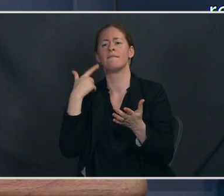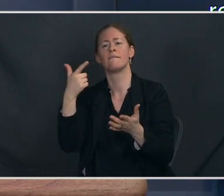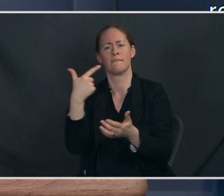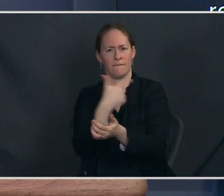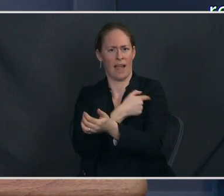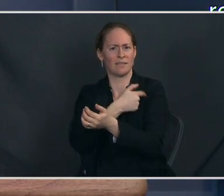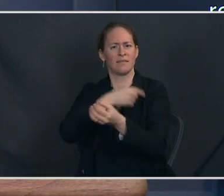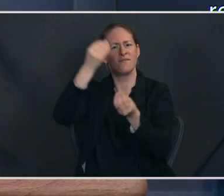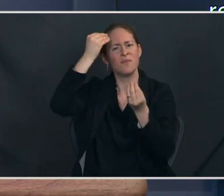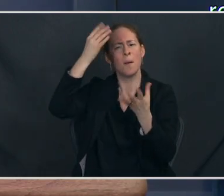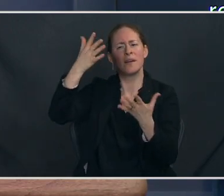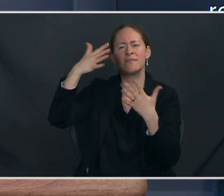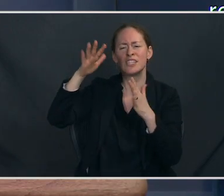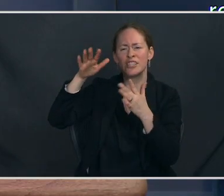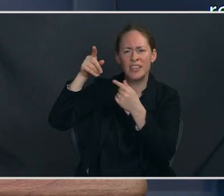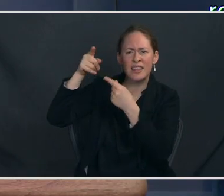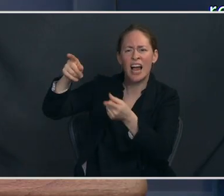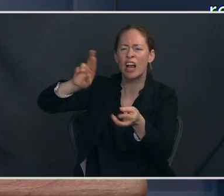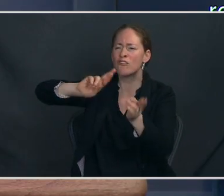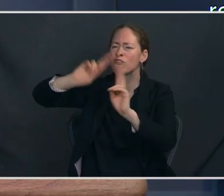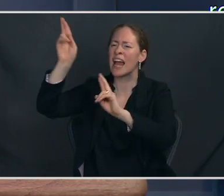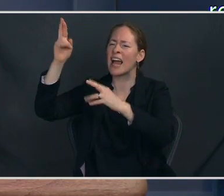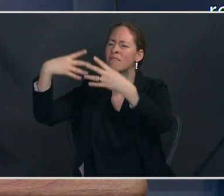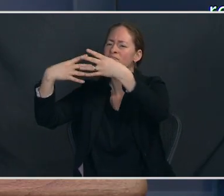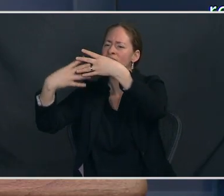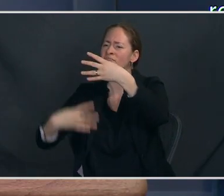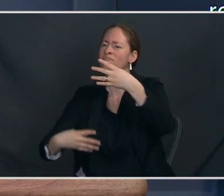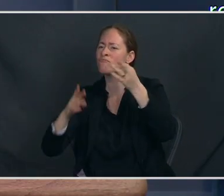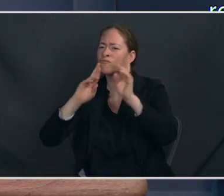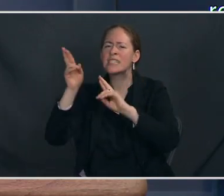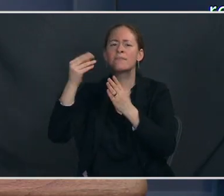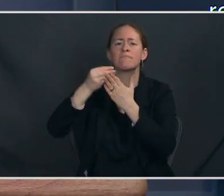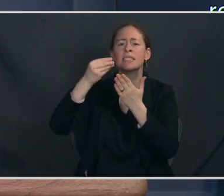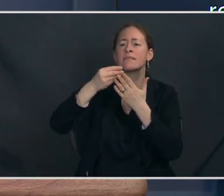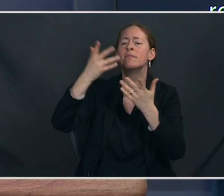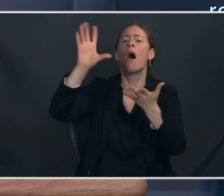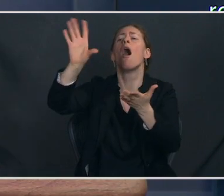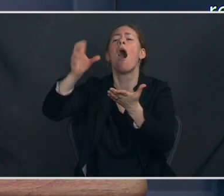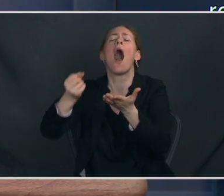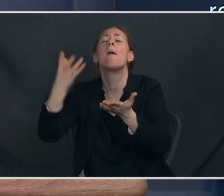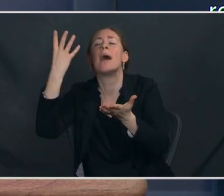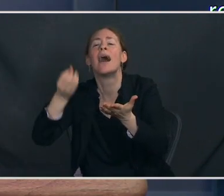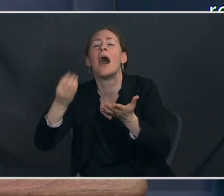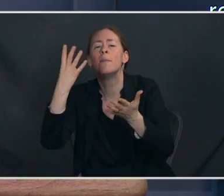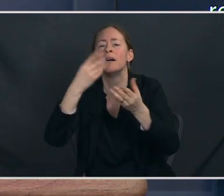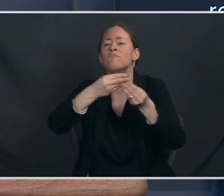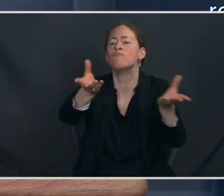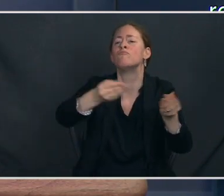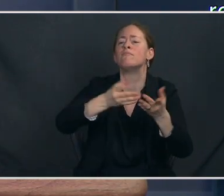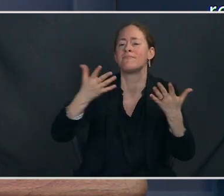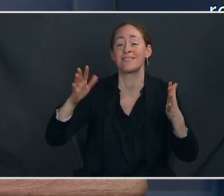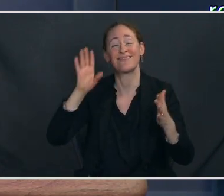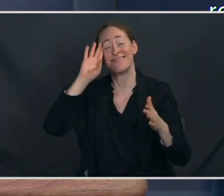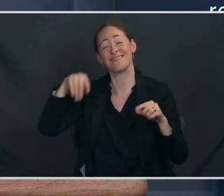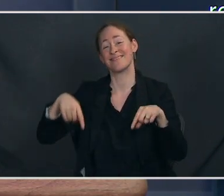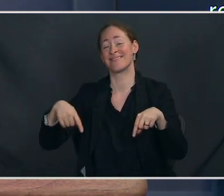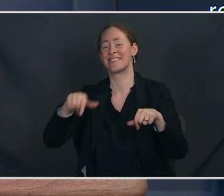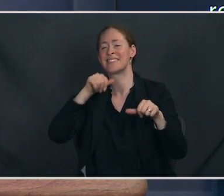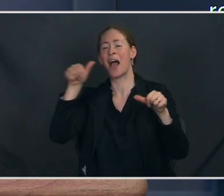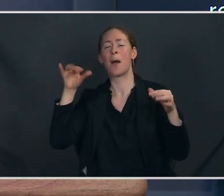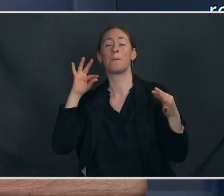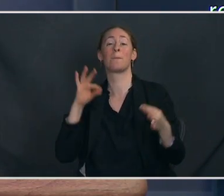on vaccine supply that's gone to states and what's been used. It doesn't mean it's perfect. Oftentimes it isn't. But